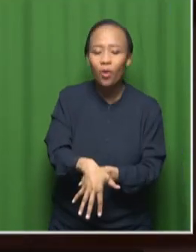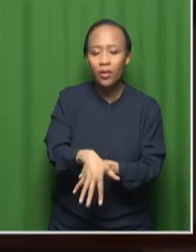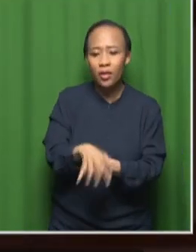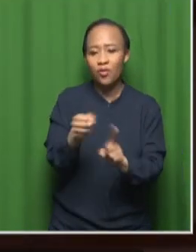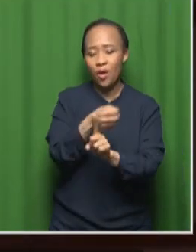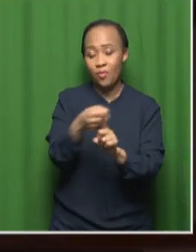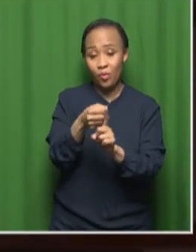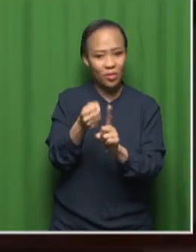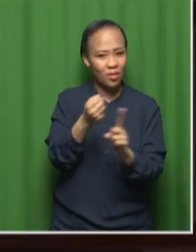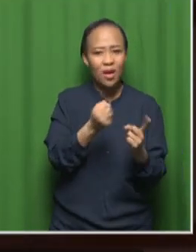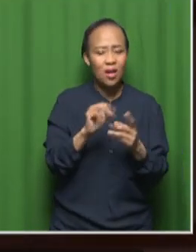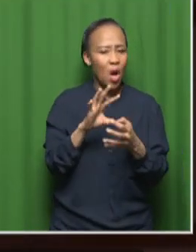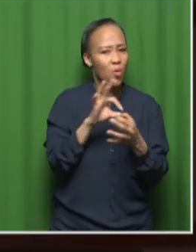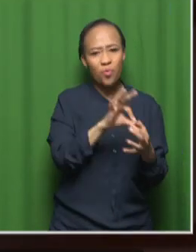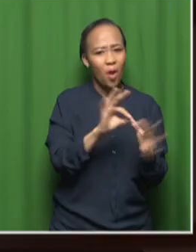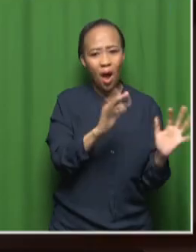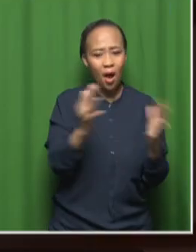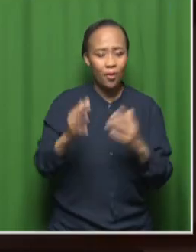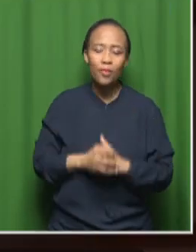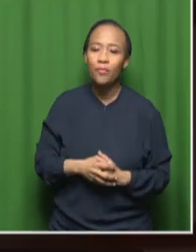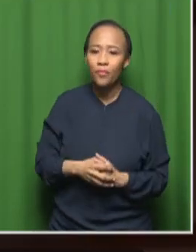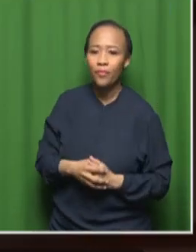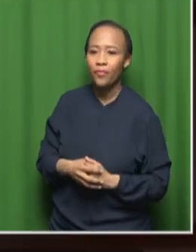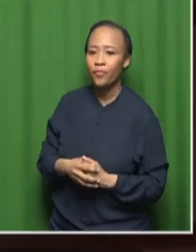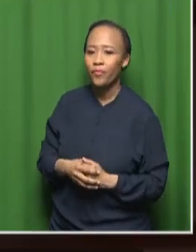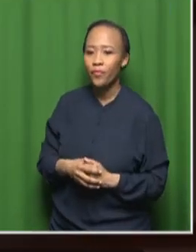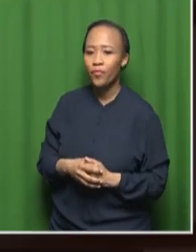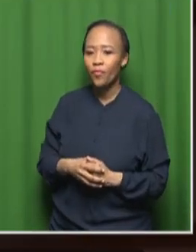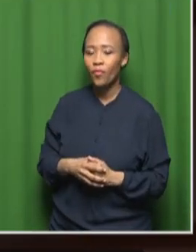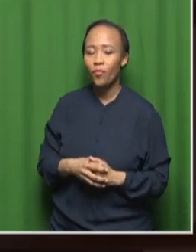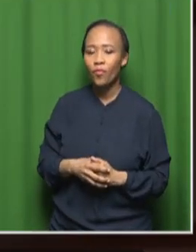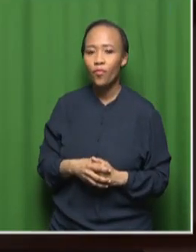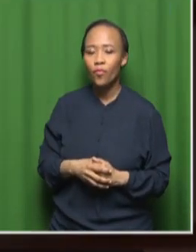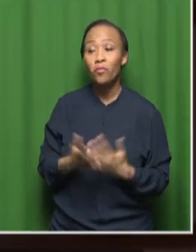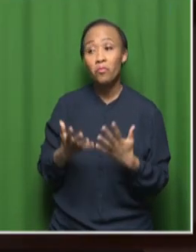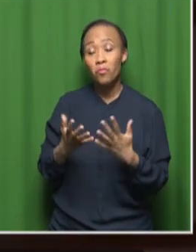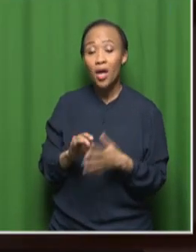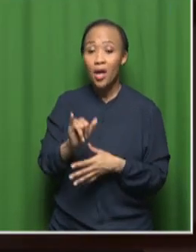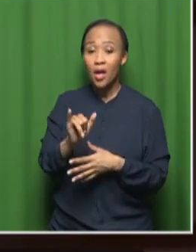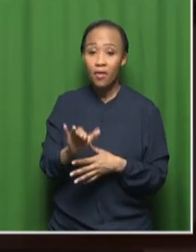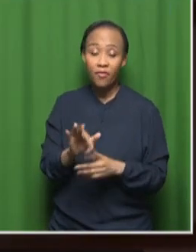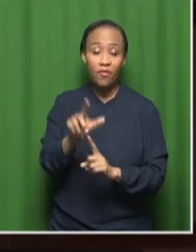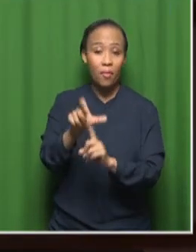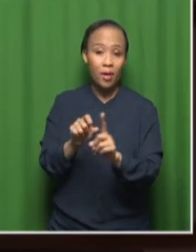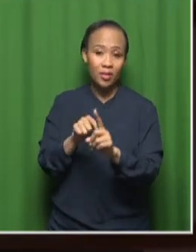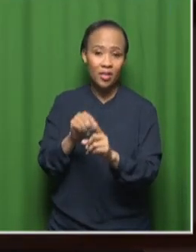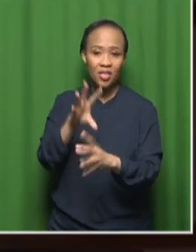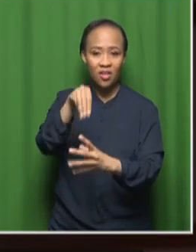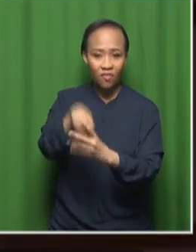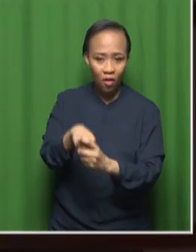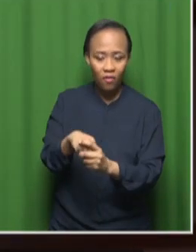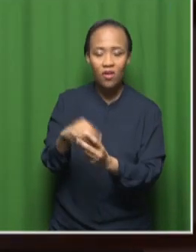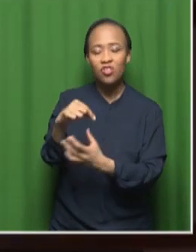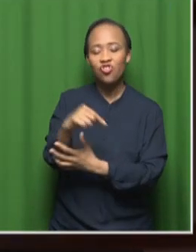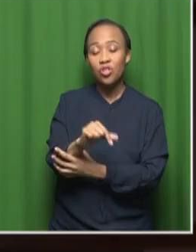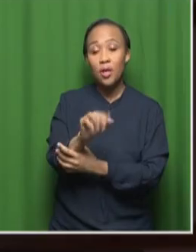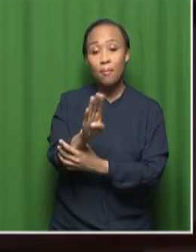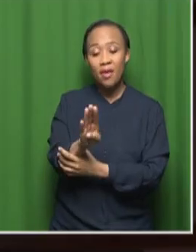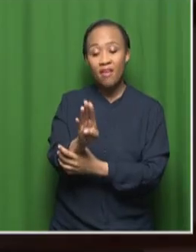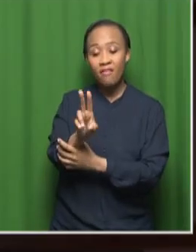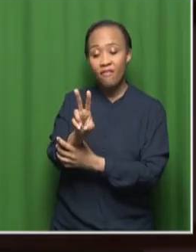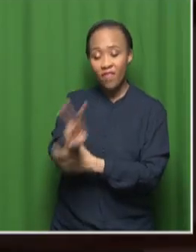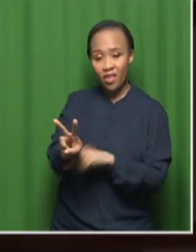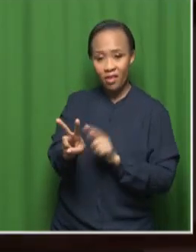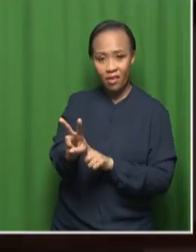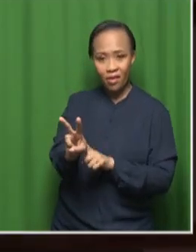that someone was involved maybe in a gender-based violence case. But now, how do we make sure that we prevent